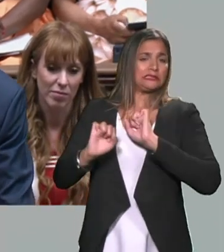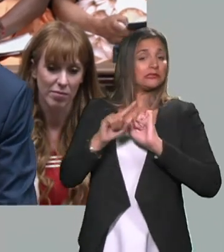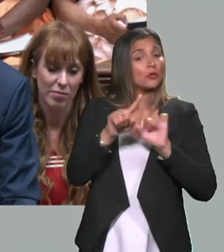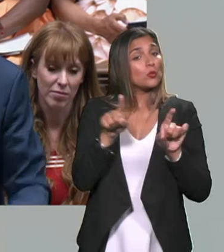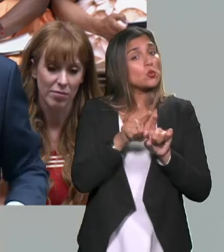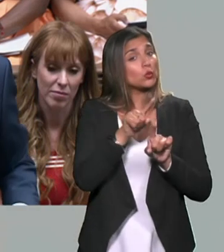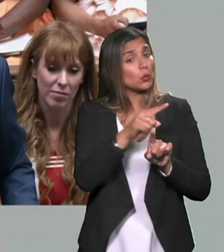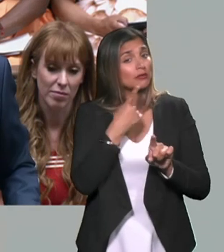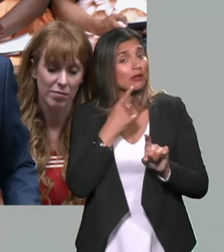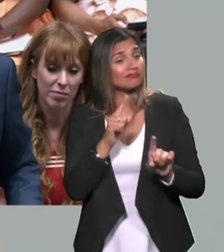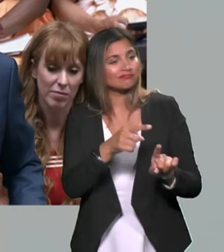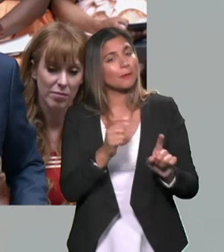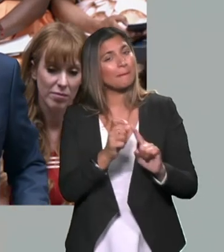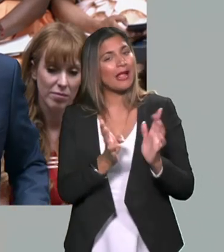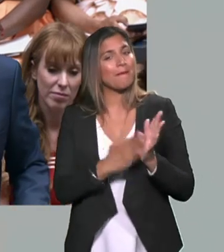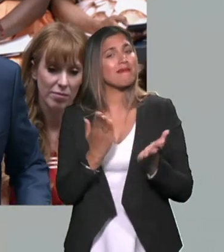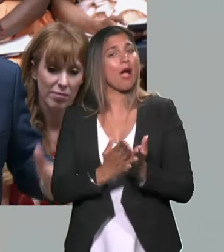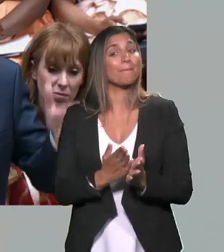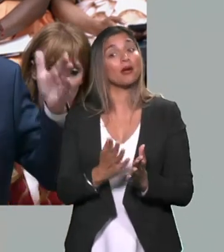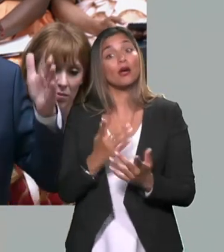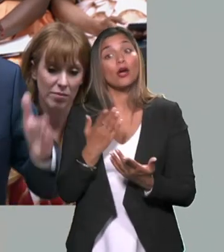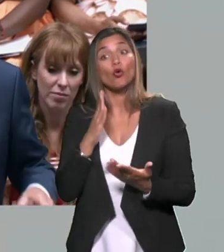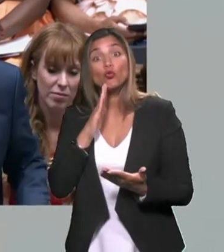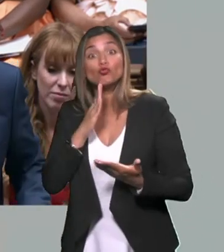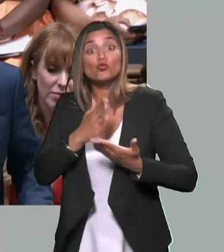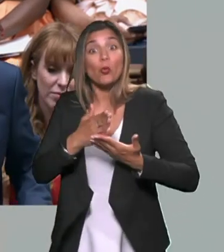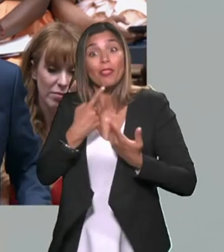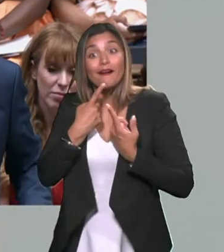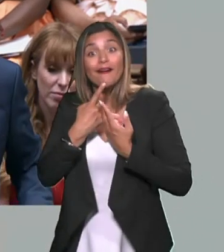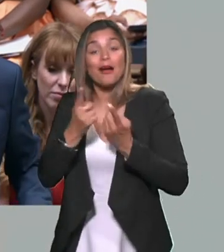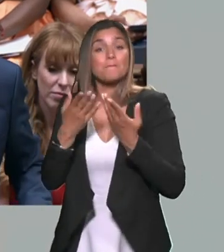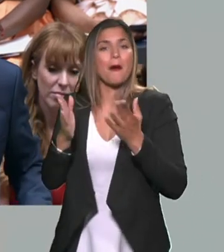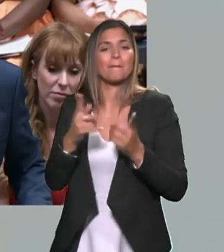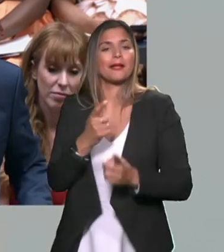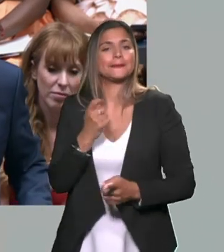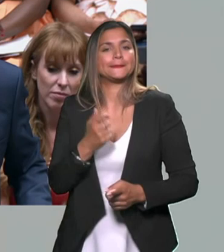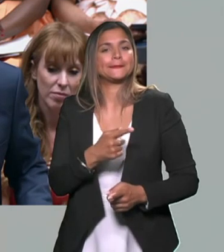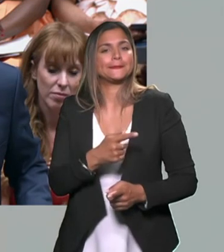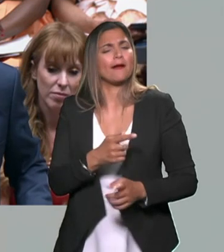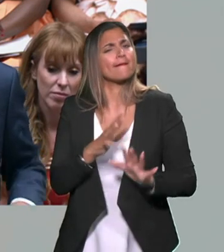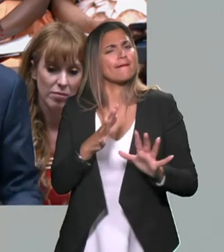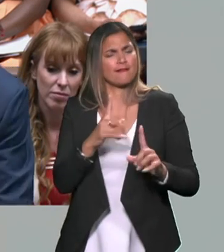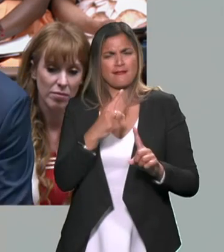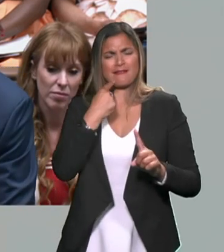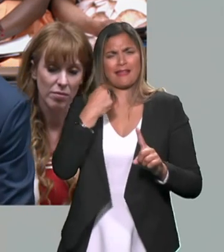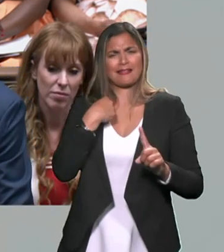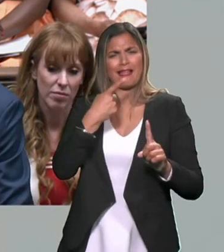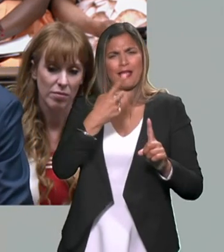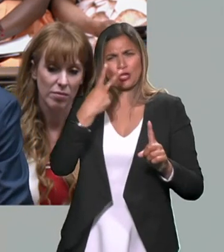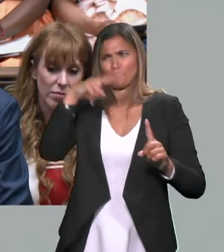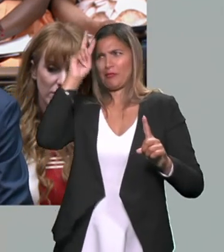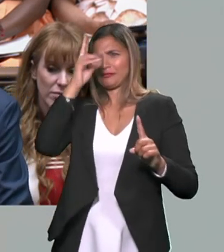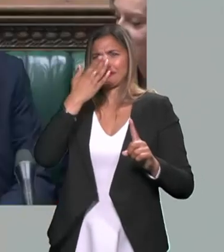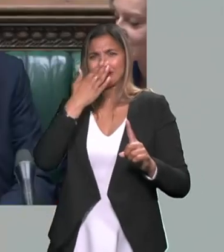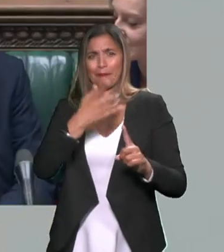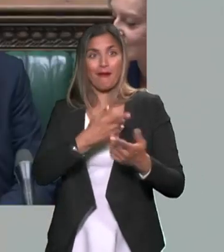truth. Yesterday, he claimed his big plan is to rebuild the economy. Now, even the Prime Minister